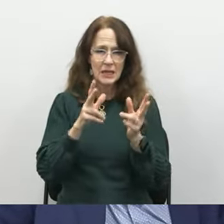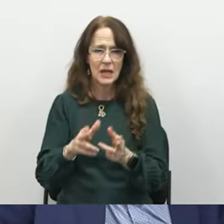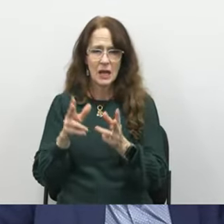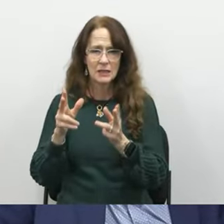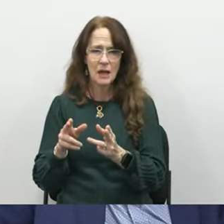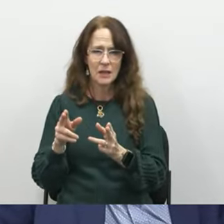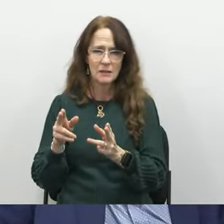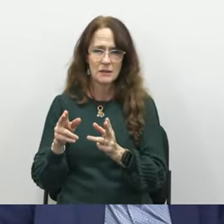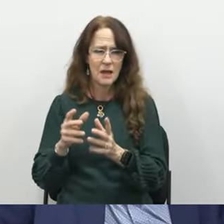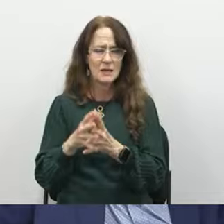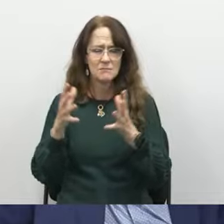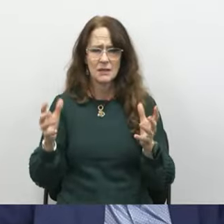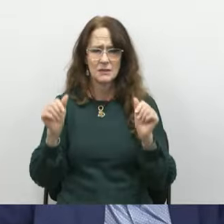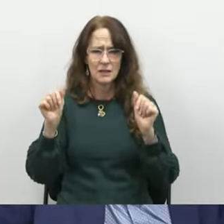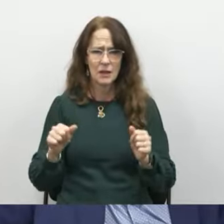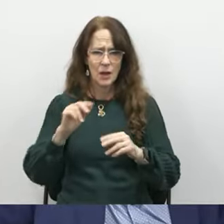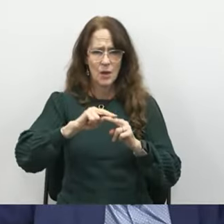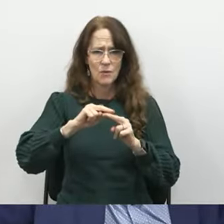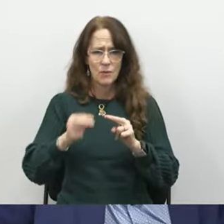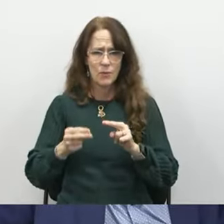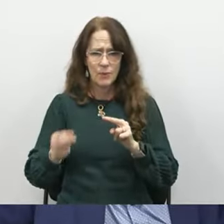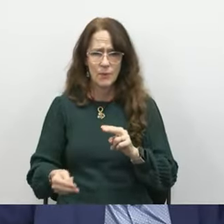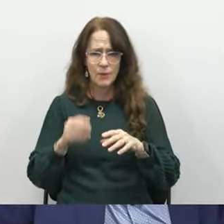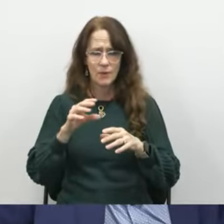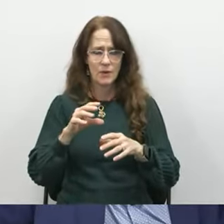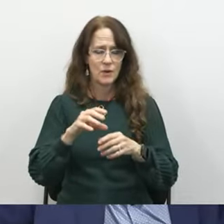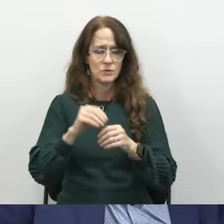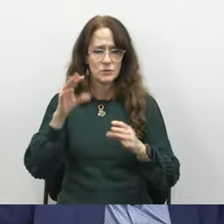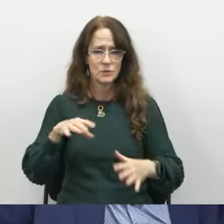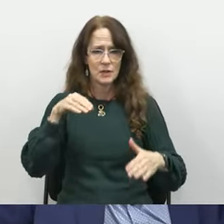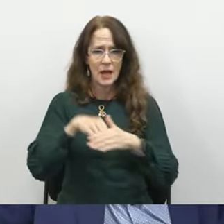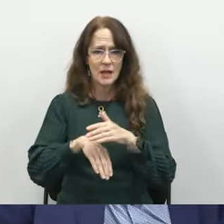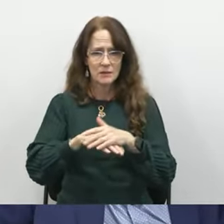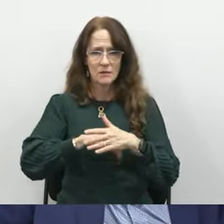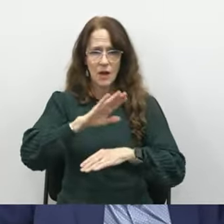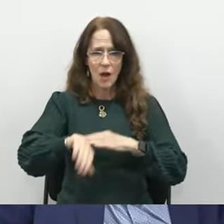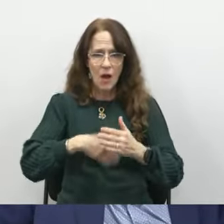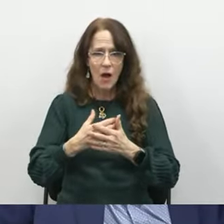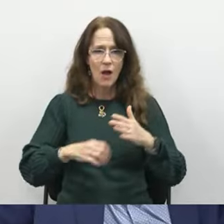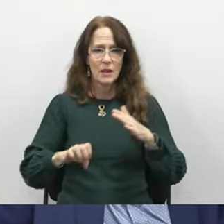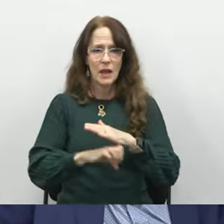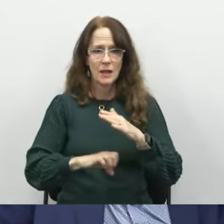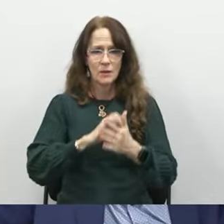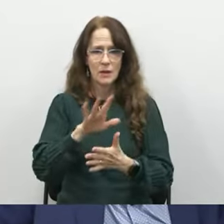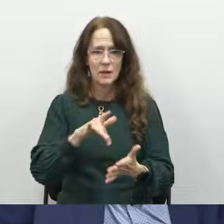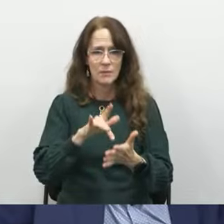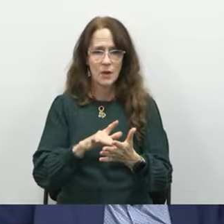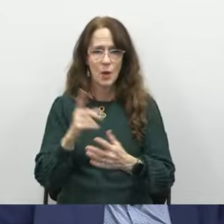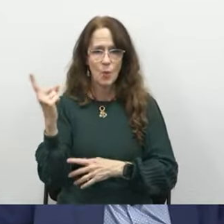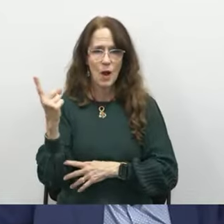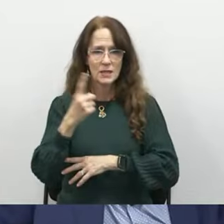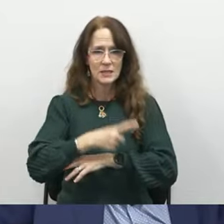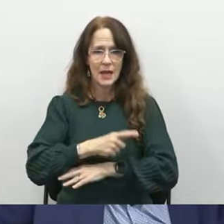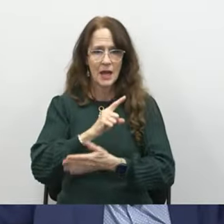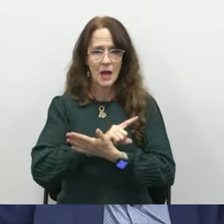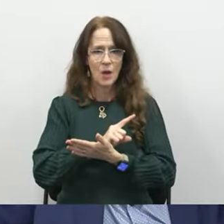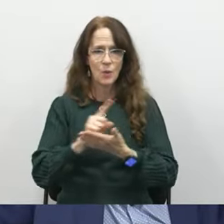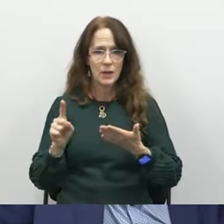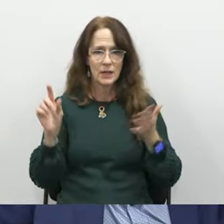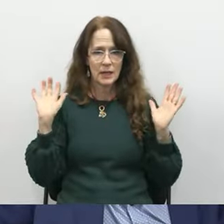go, reducing student access at nearly all elementary and middle school to 1 day a week,